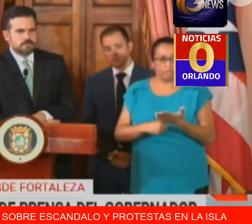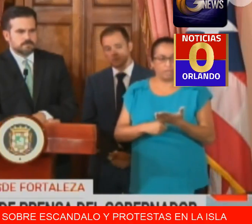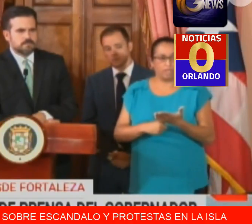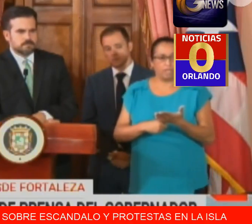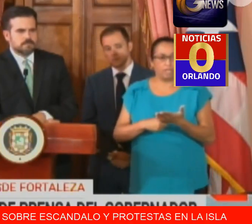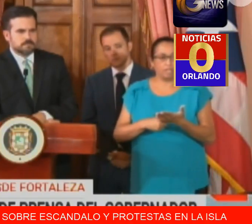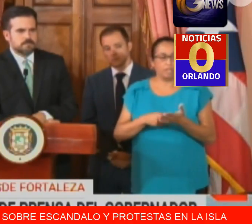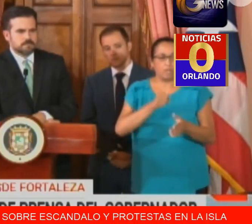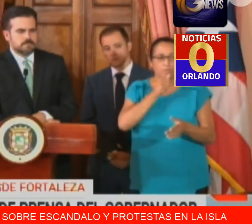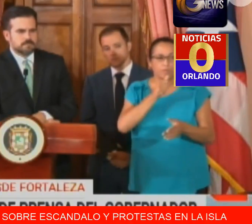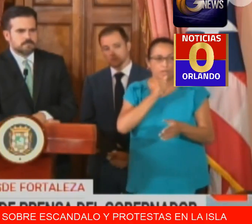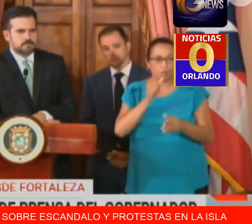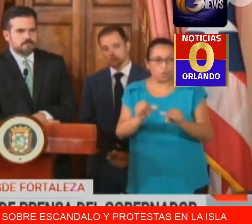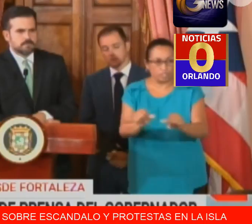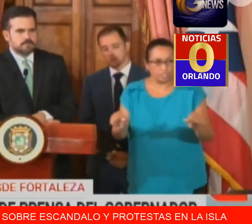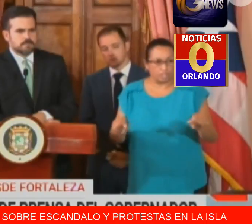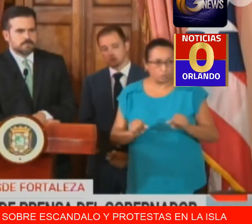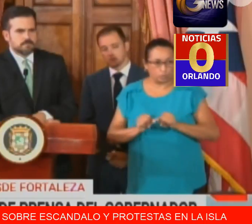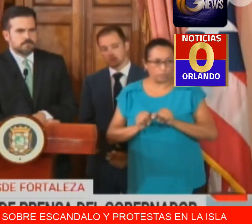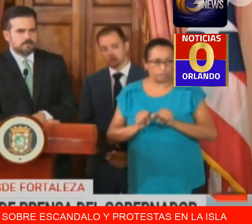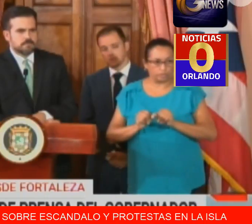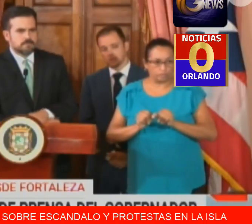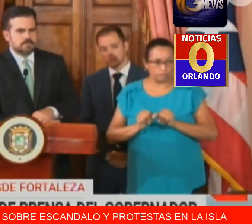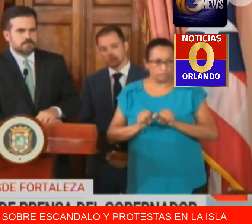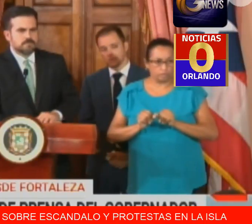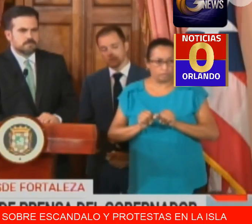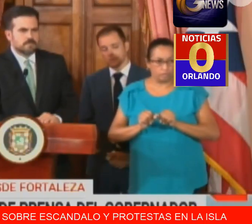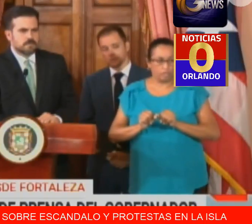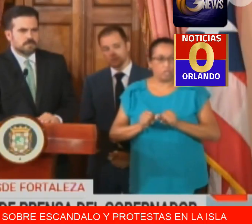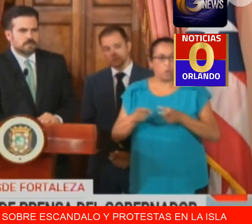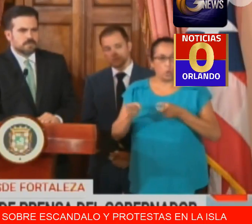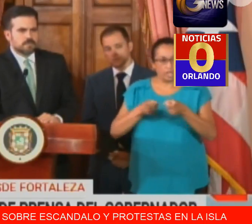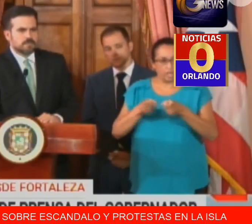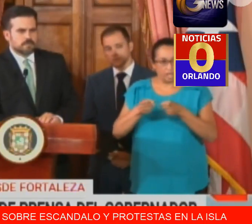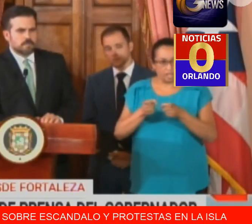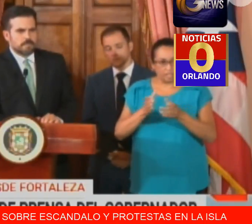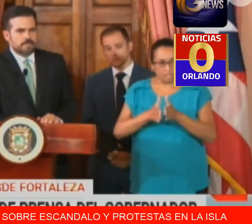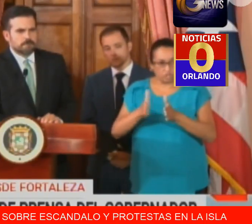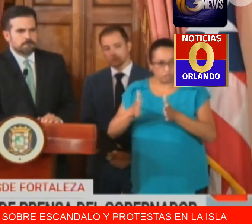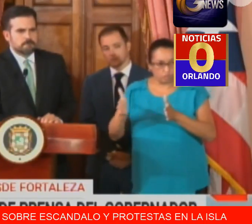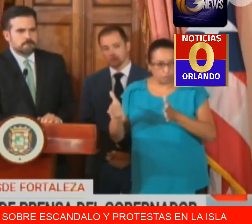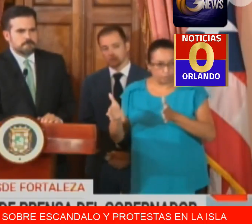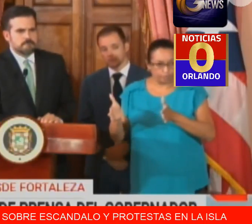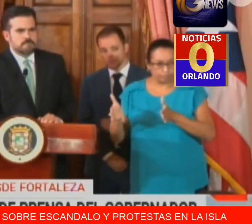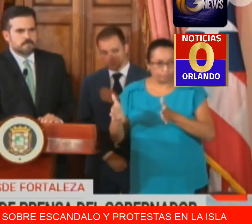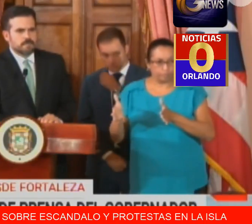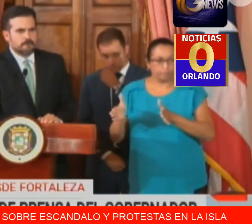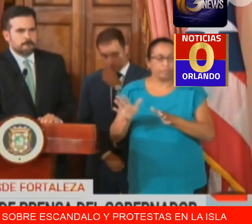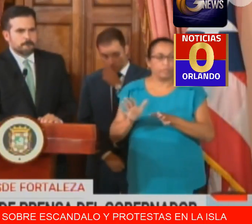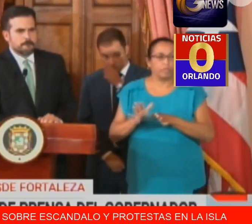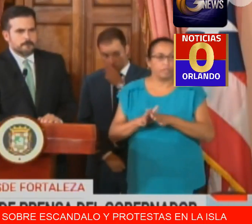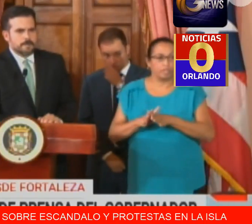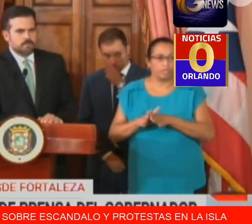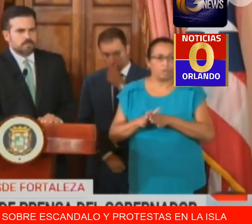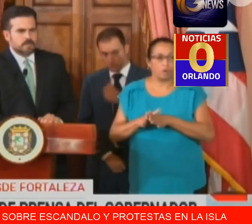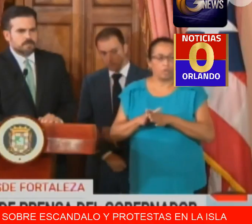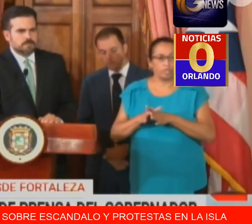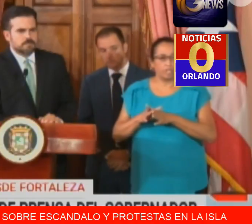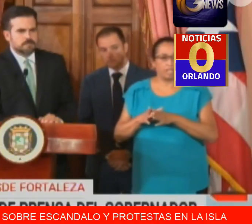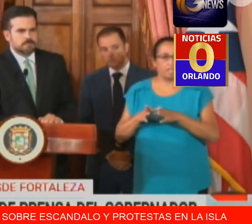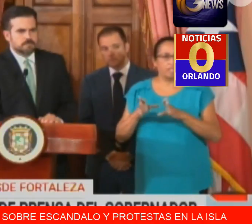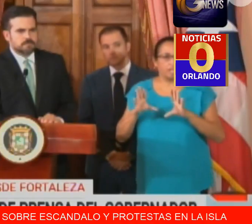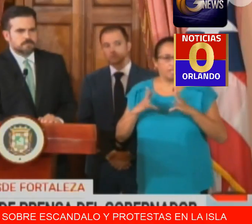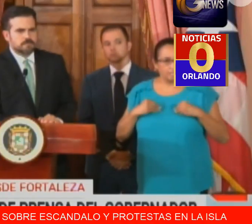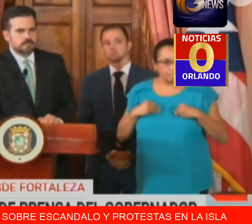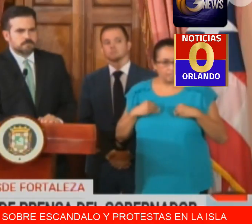private sector. And as you know, I would have to say that most private organizations are demanding your resignation because they